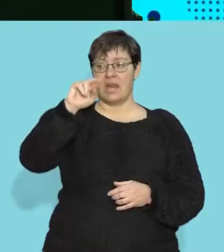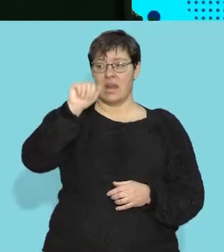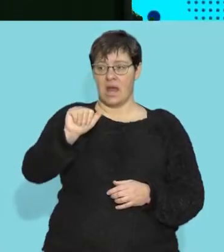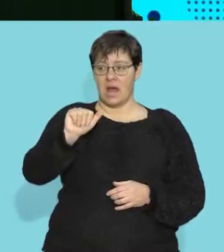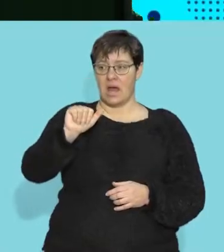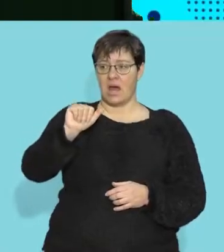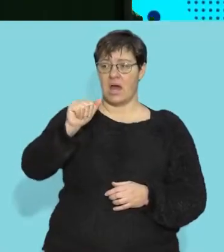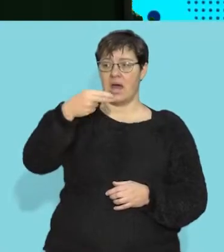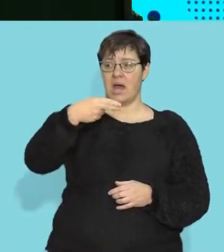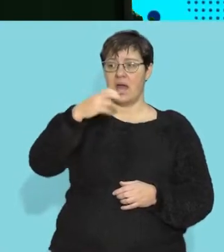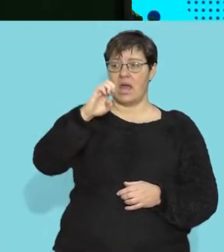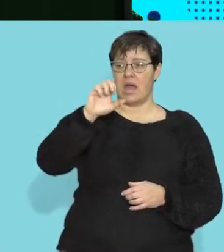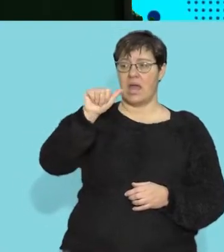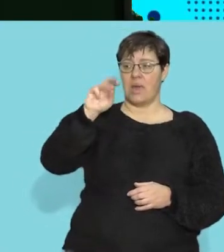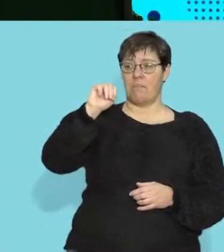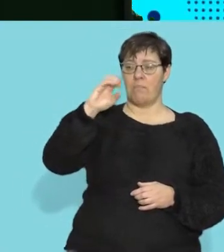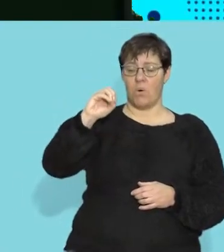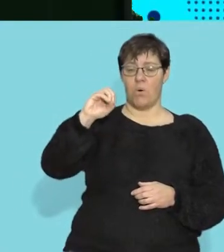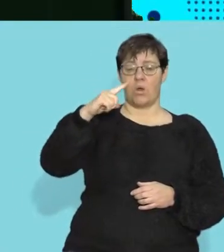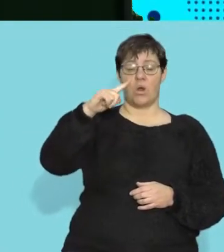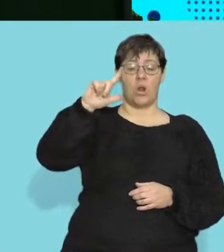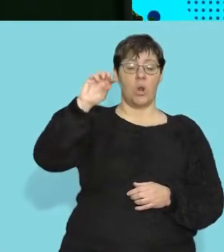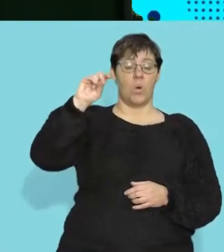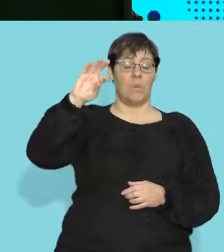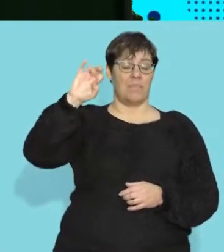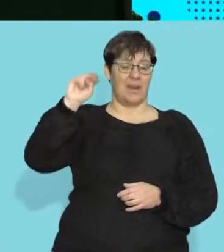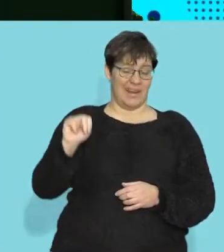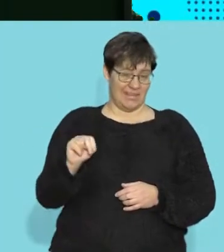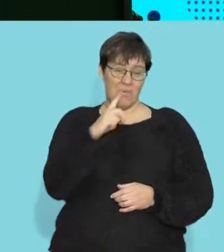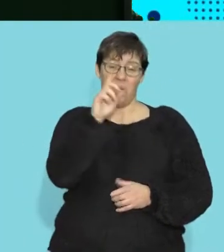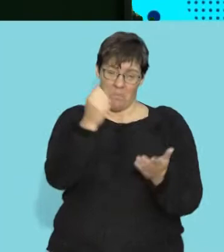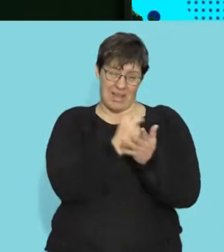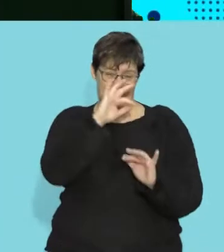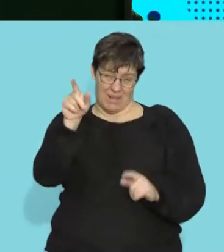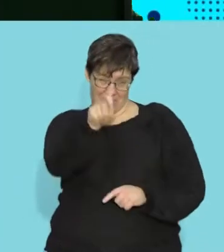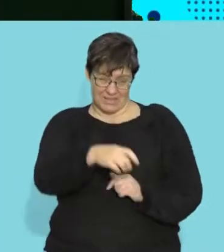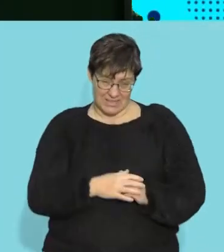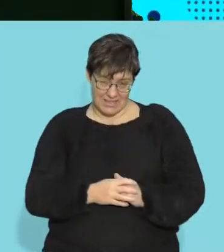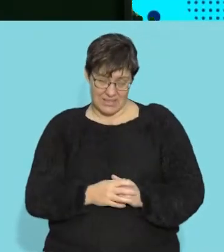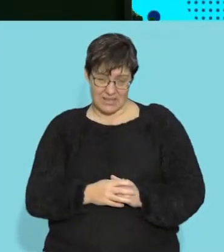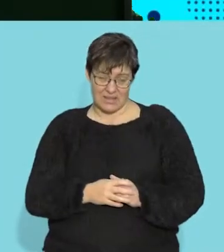Carbaminohemoglobin. And you have to be able to spell it. So how's carbon dioxide traveled?